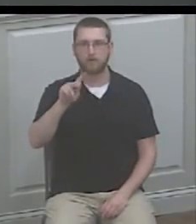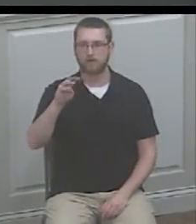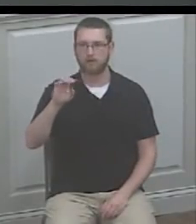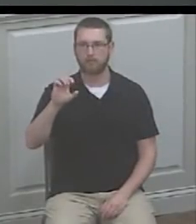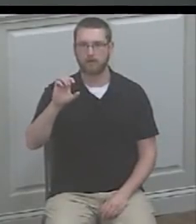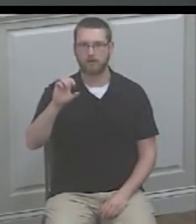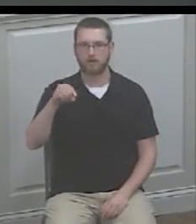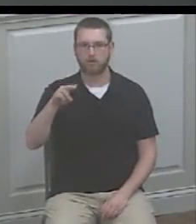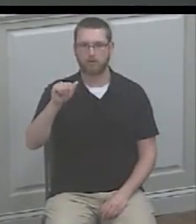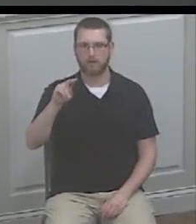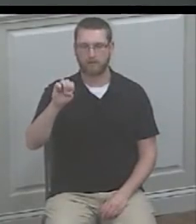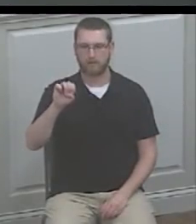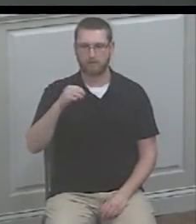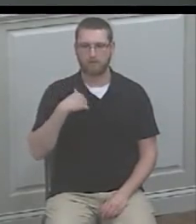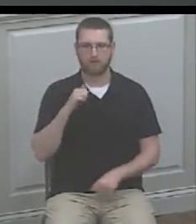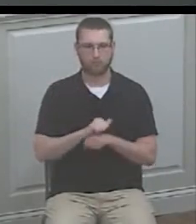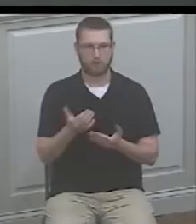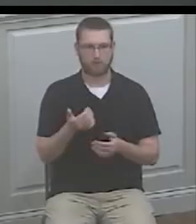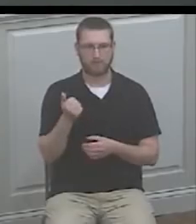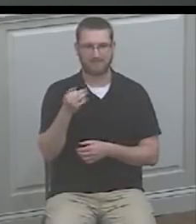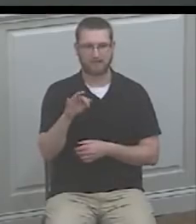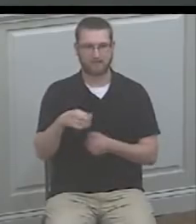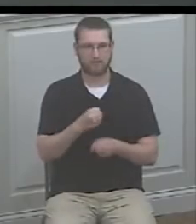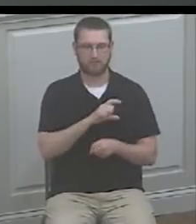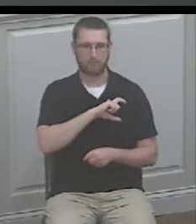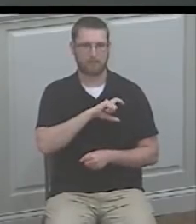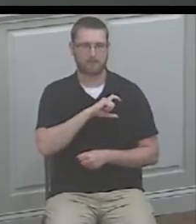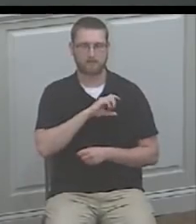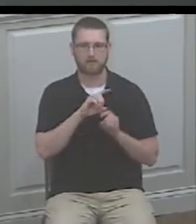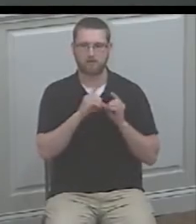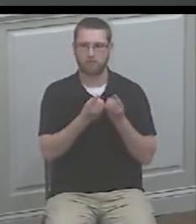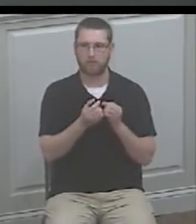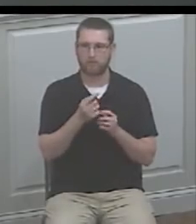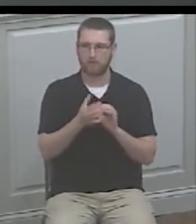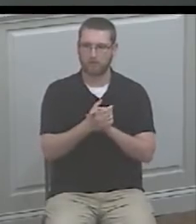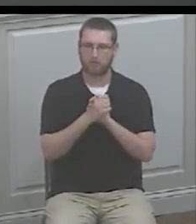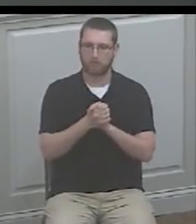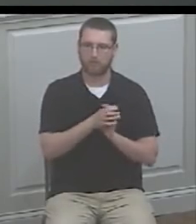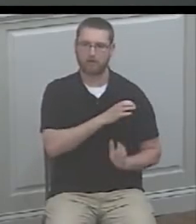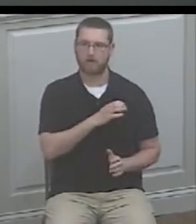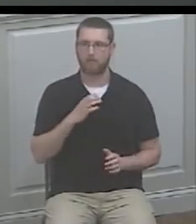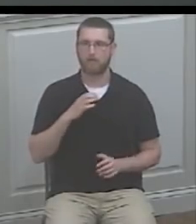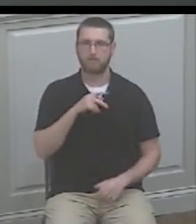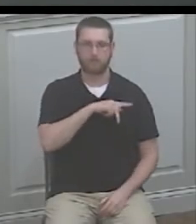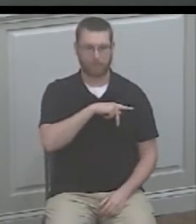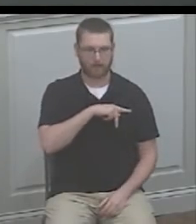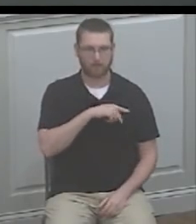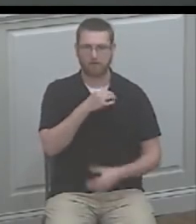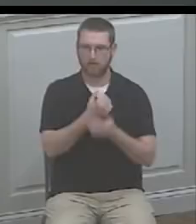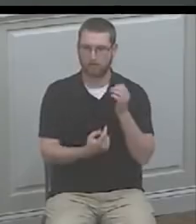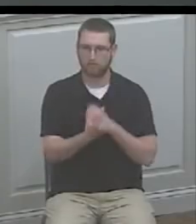police officer with the City of Danville for over 19 years. I would just like to say that I congratulate the City Commission, Mr. Mayor,